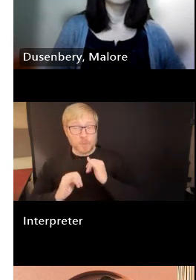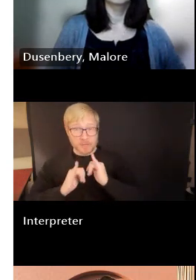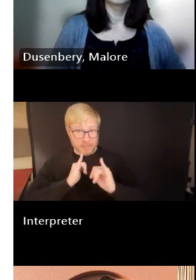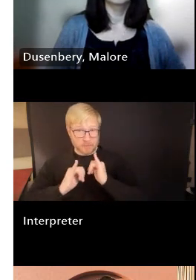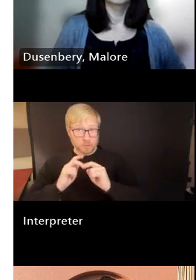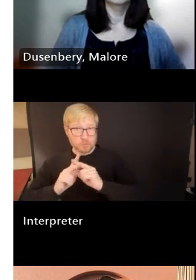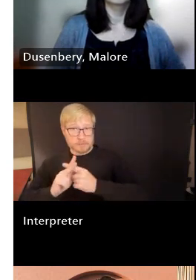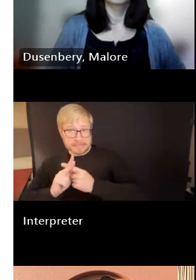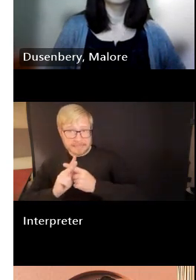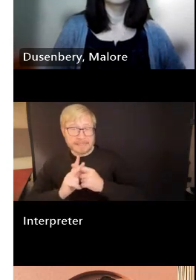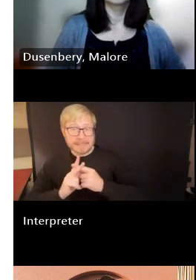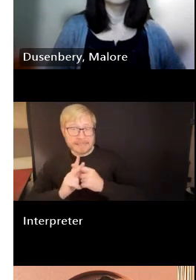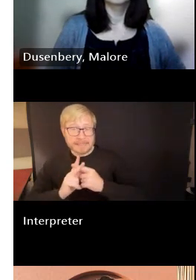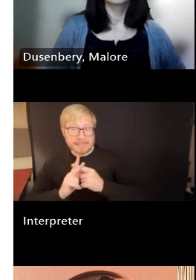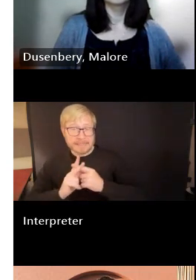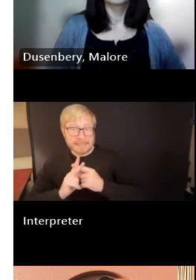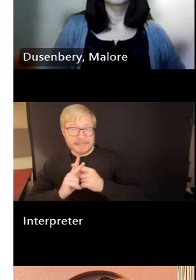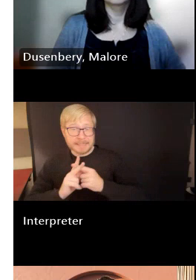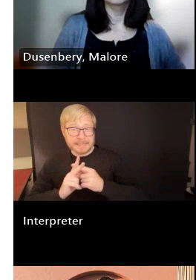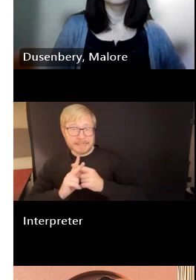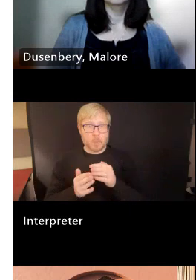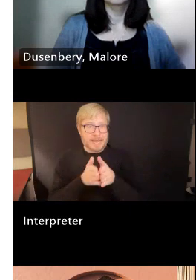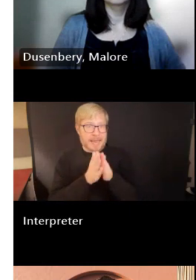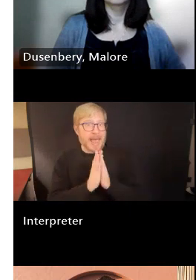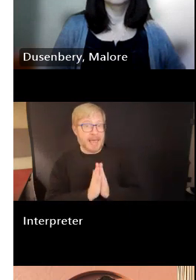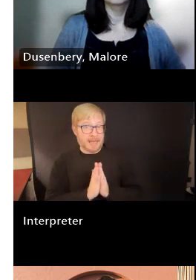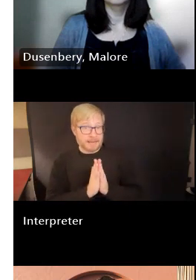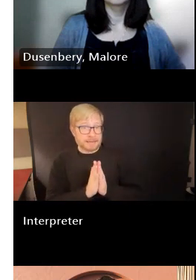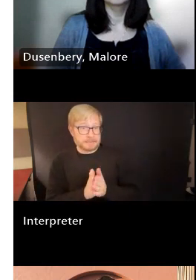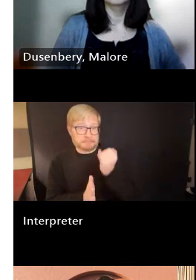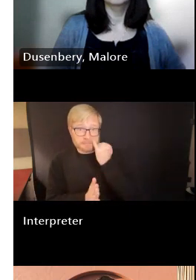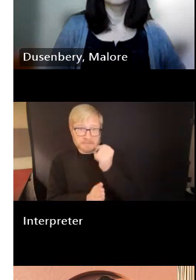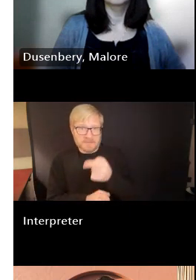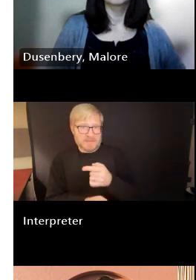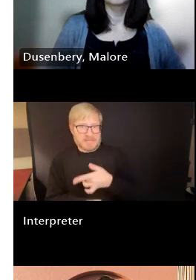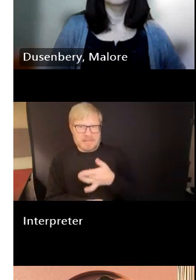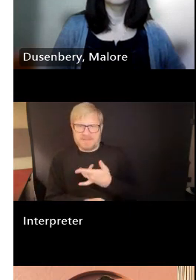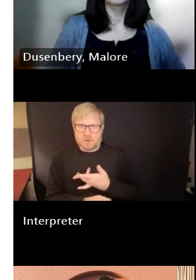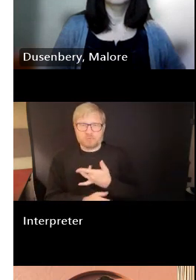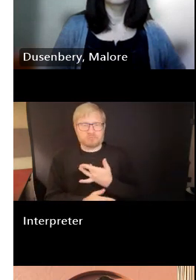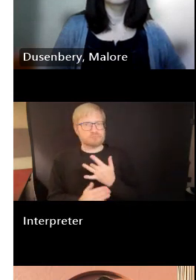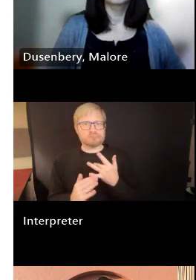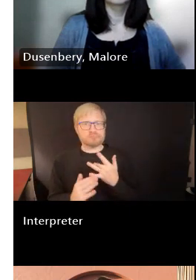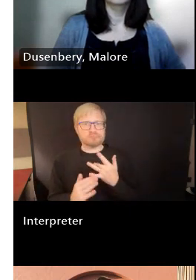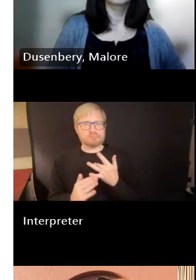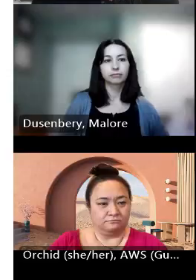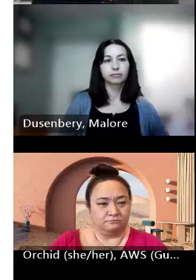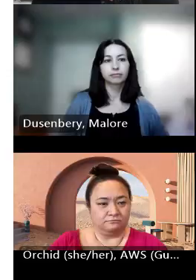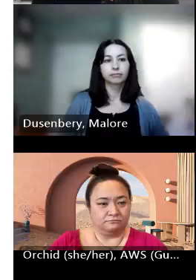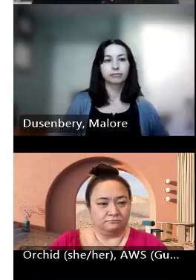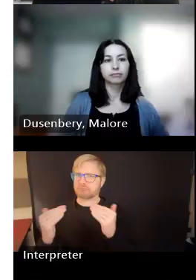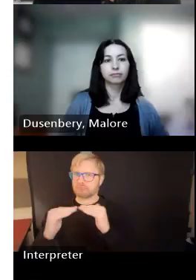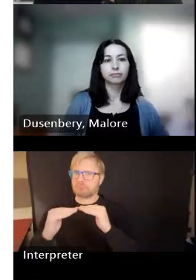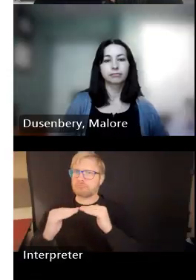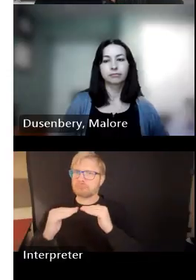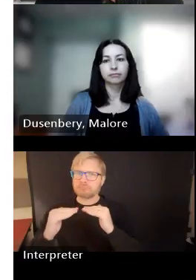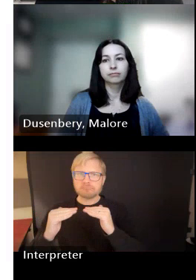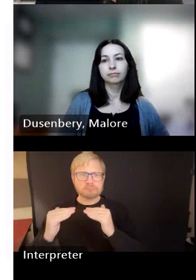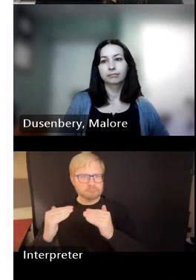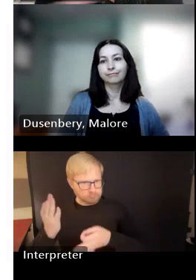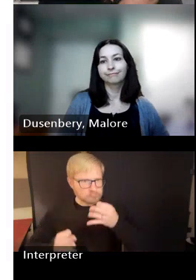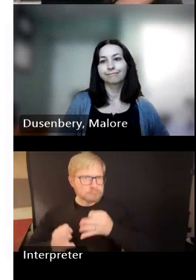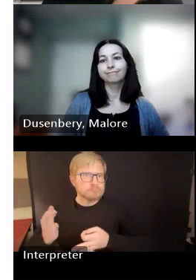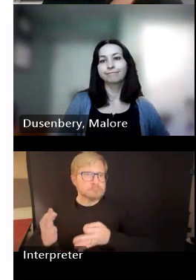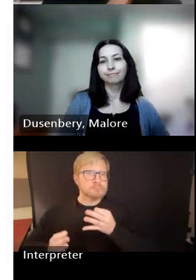were repaired? And I don't want this slide to be a discouragement to you, but I do think, to me, this is motivating that we have a long road